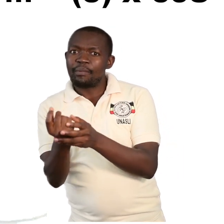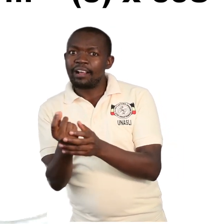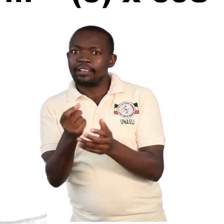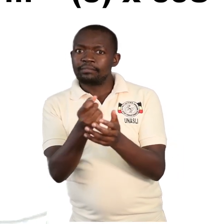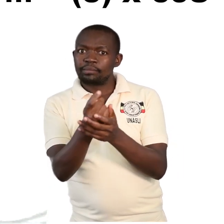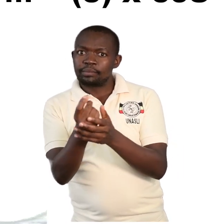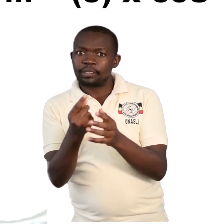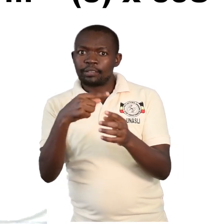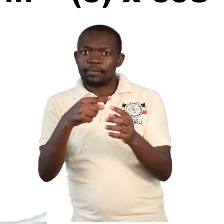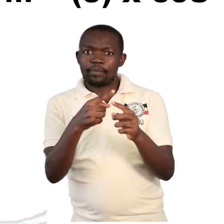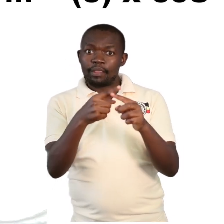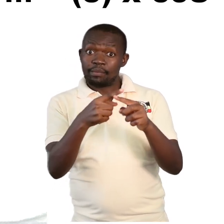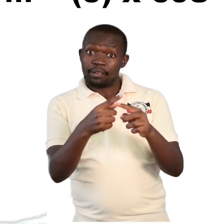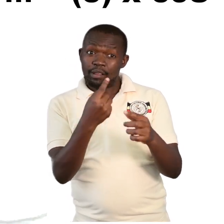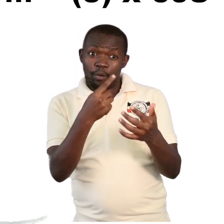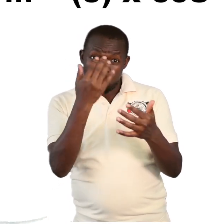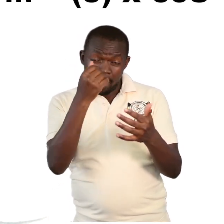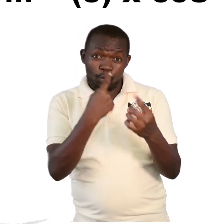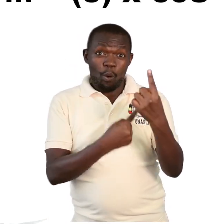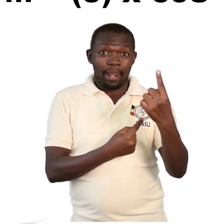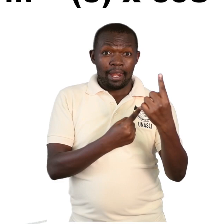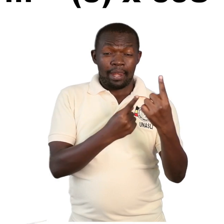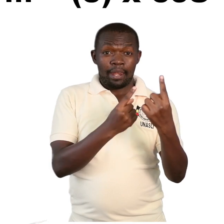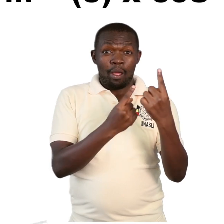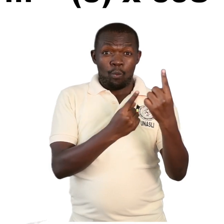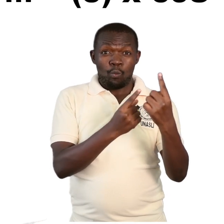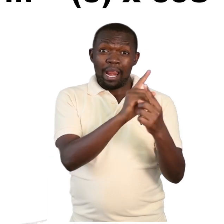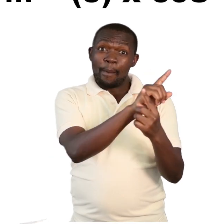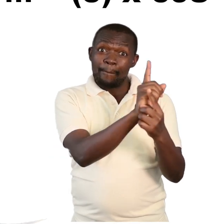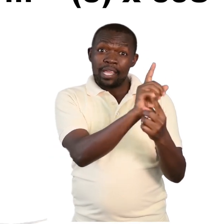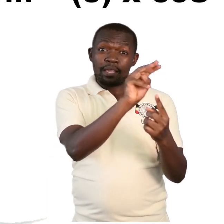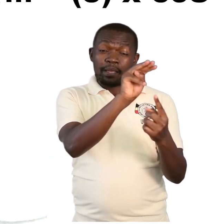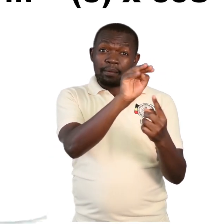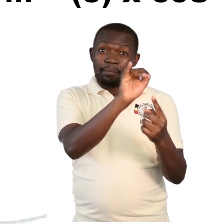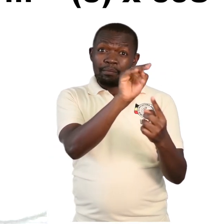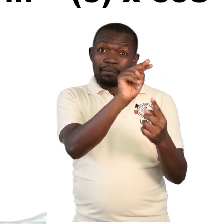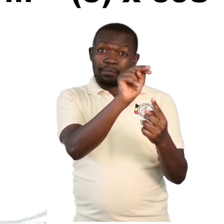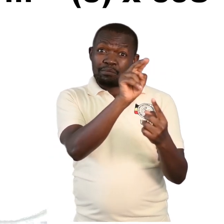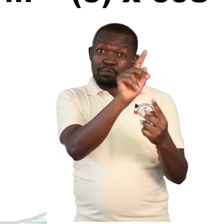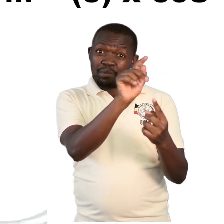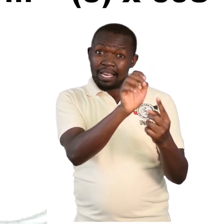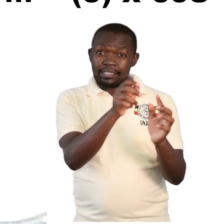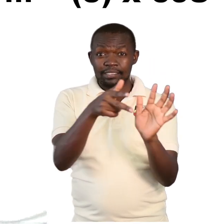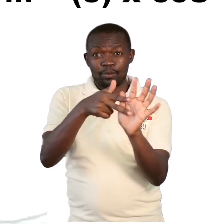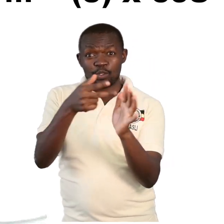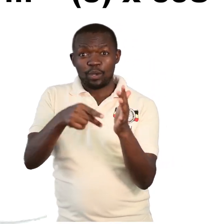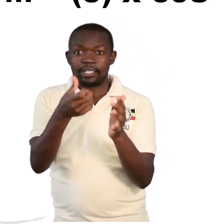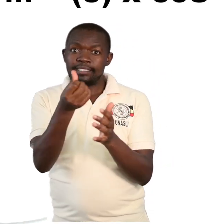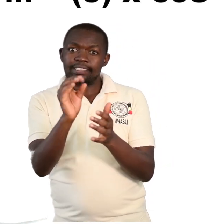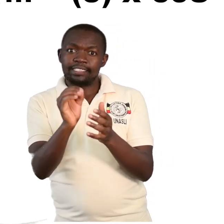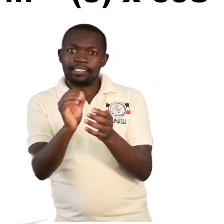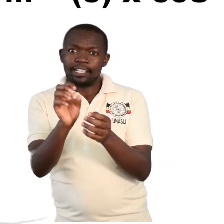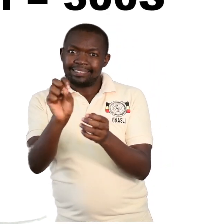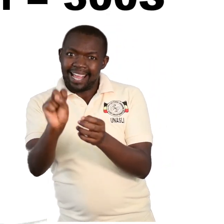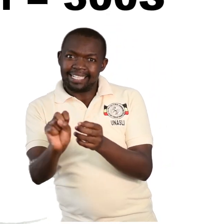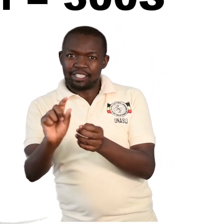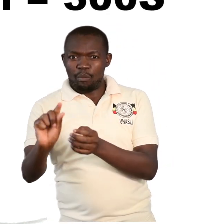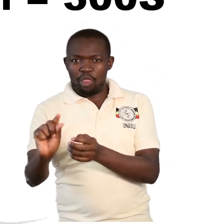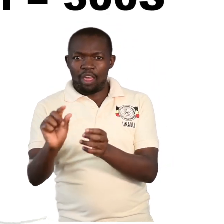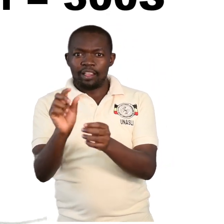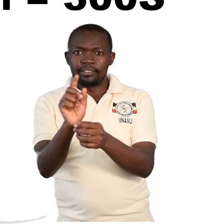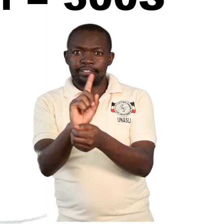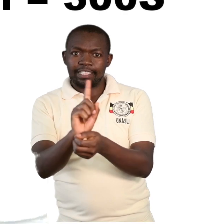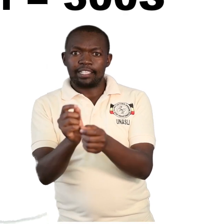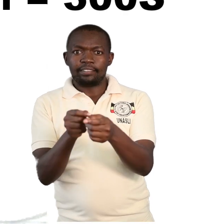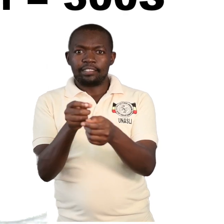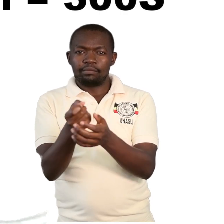in 1 minute. So when you get 5 times 60, we get